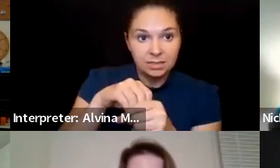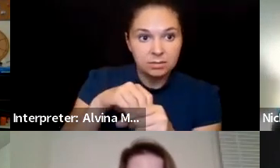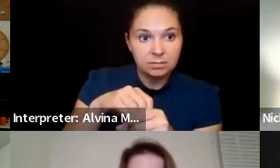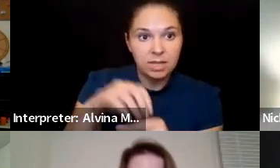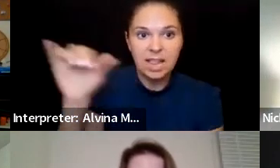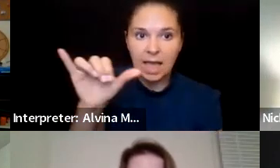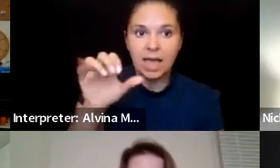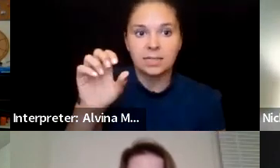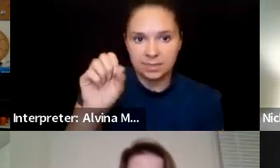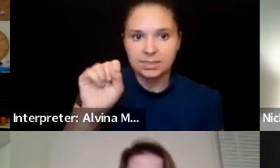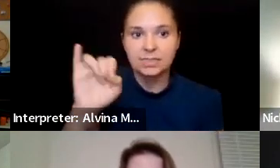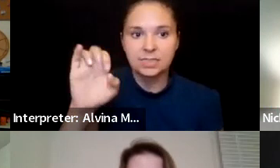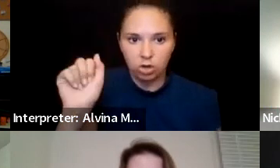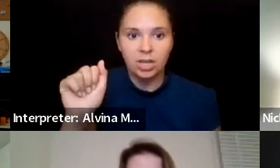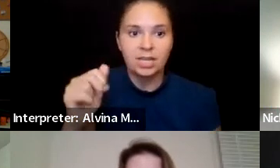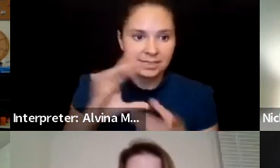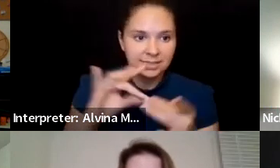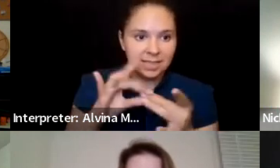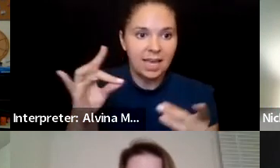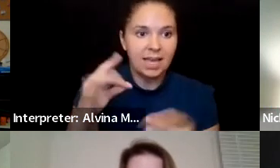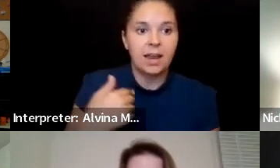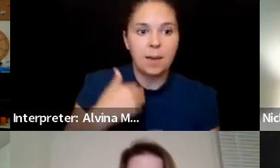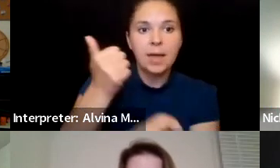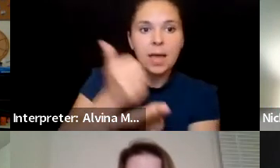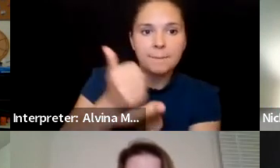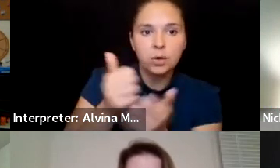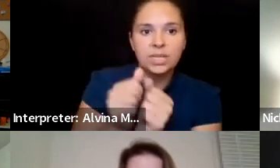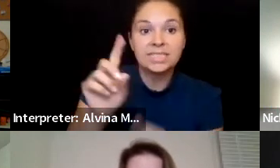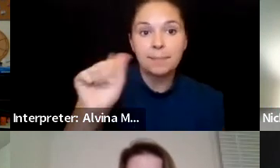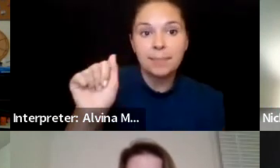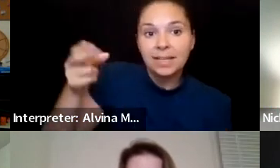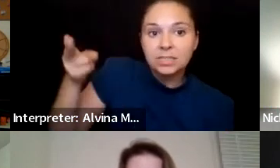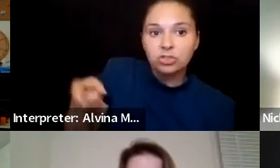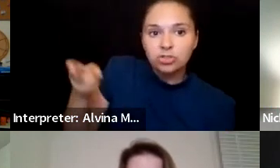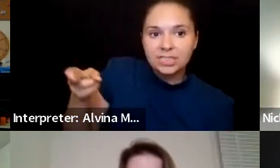Sarah said, I'm helping with disability history.